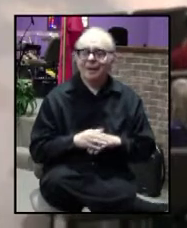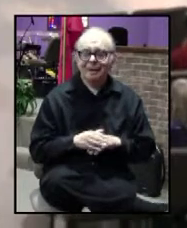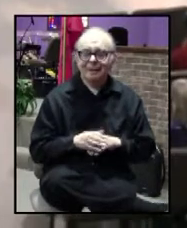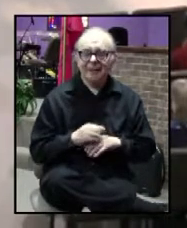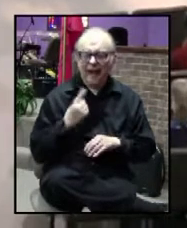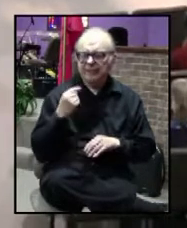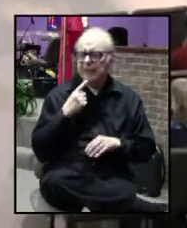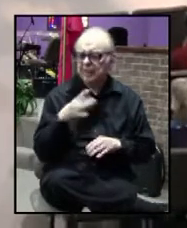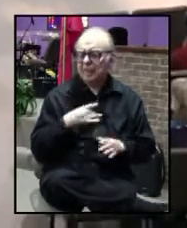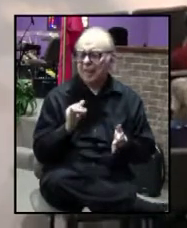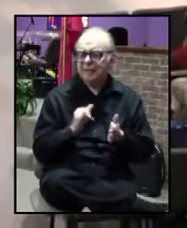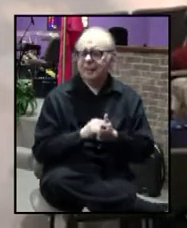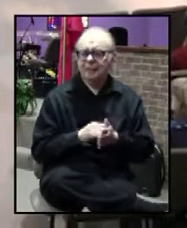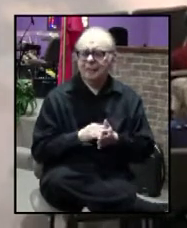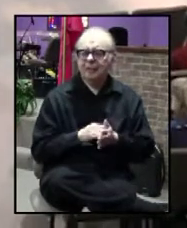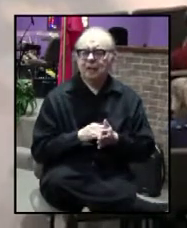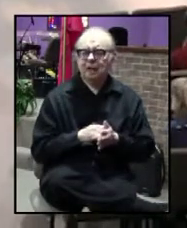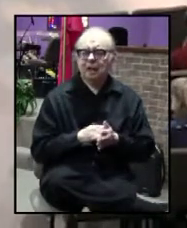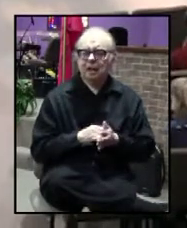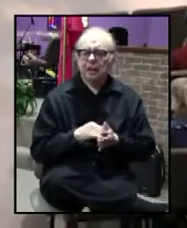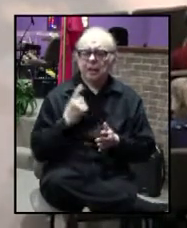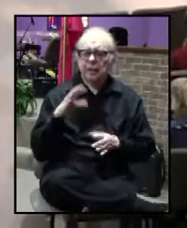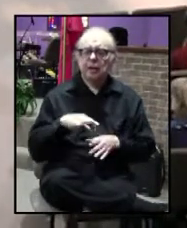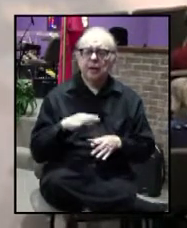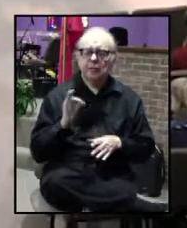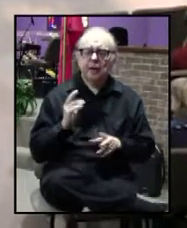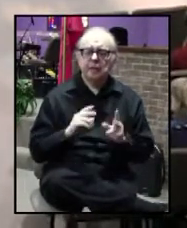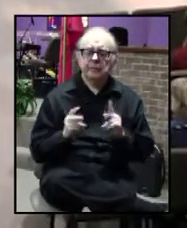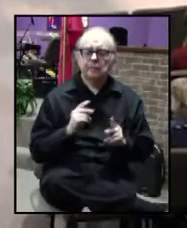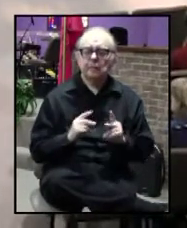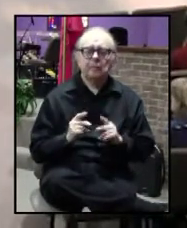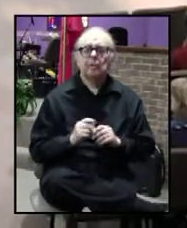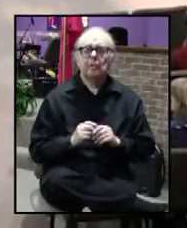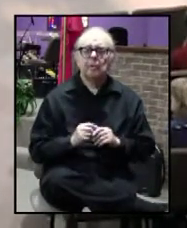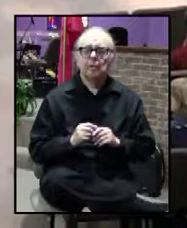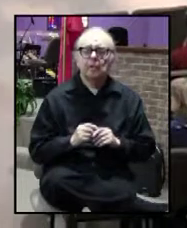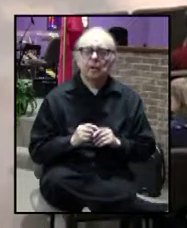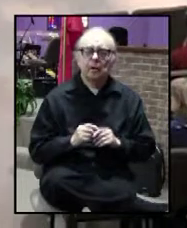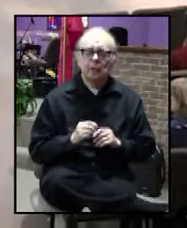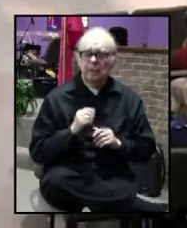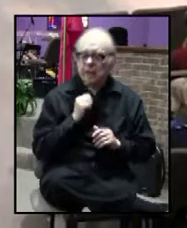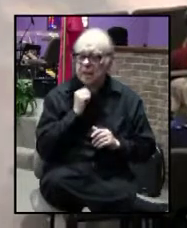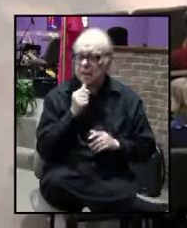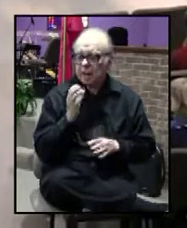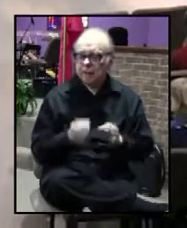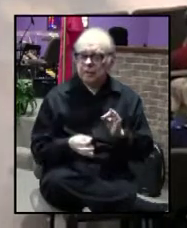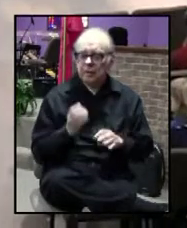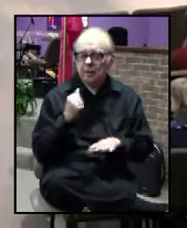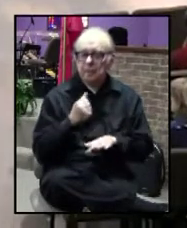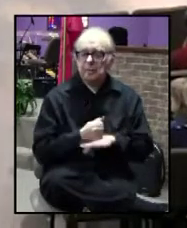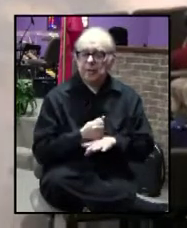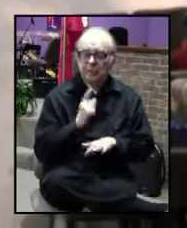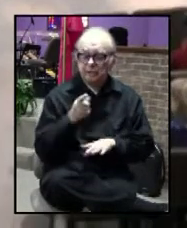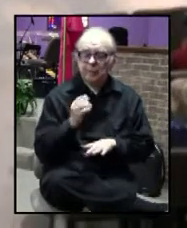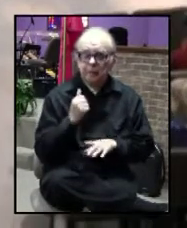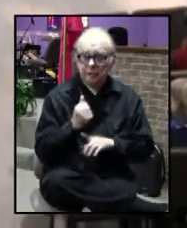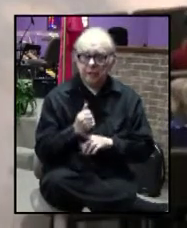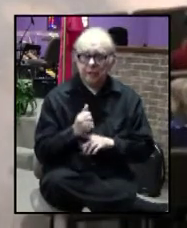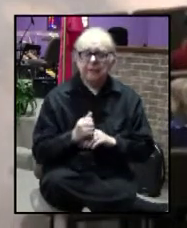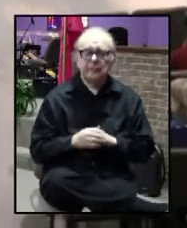it. Because I think you're going to find people who are not going to judge you based upon who you are,